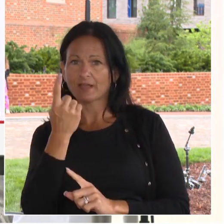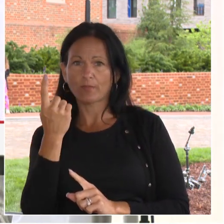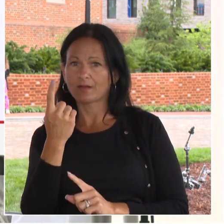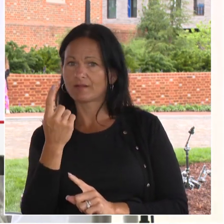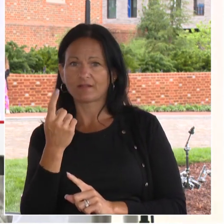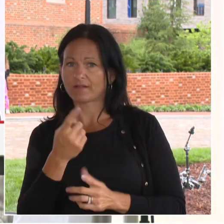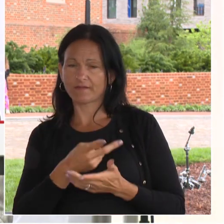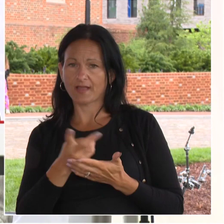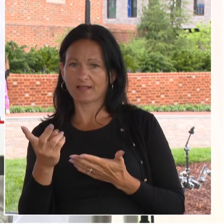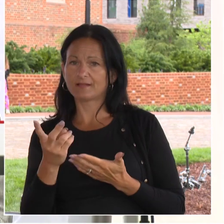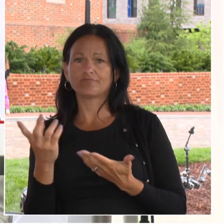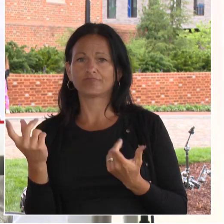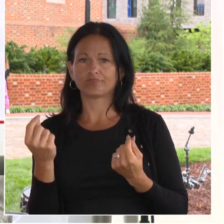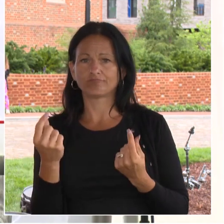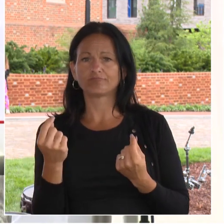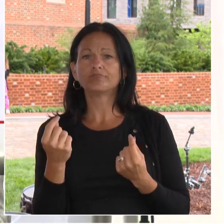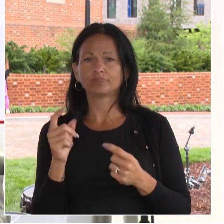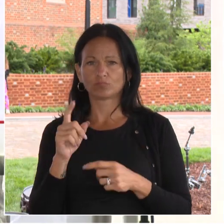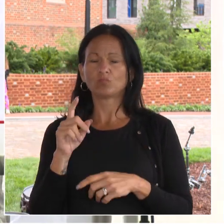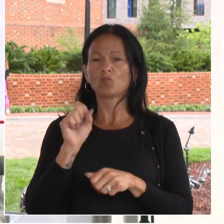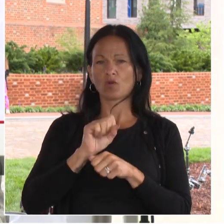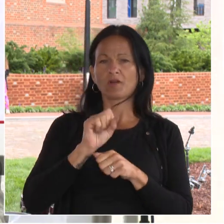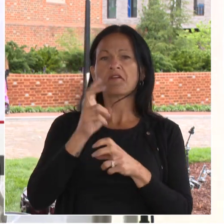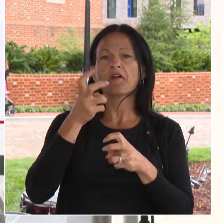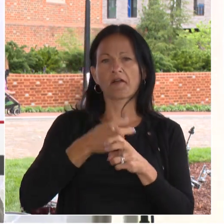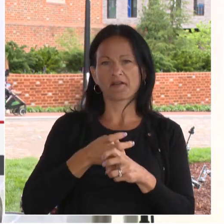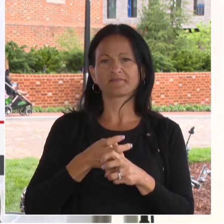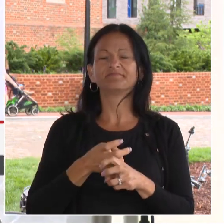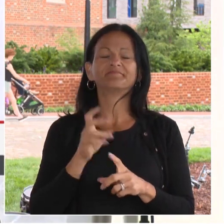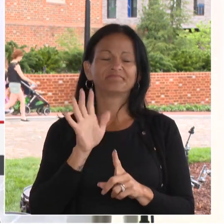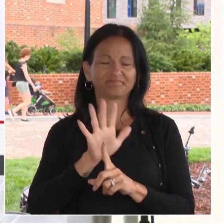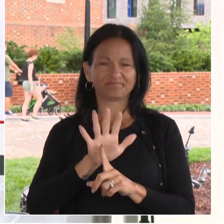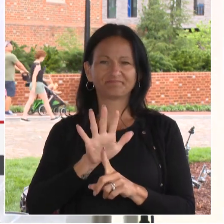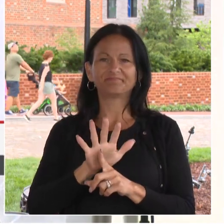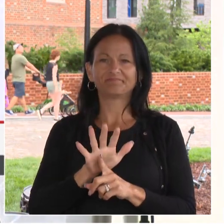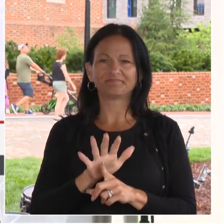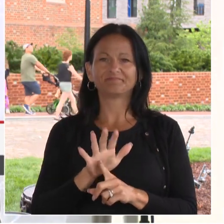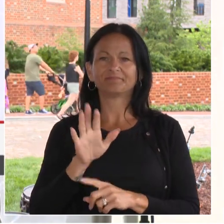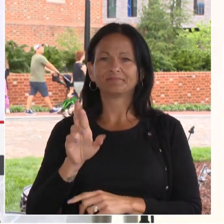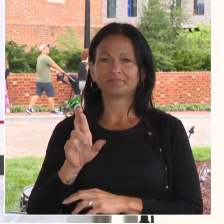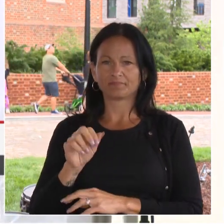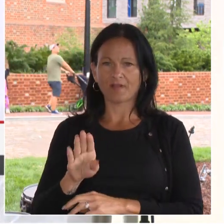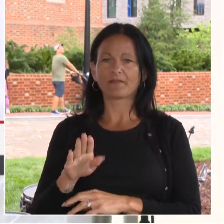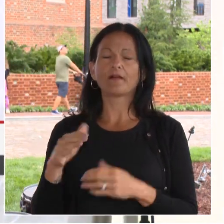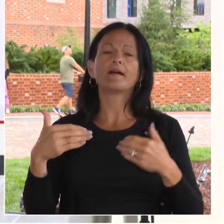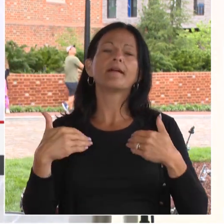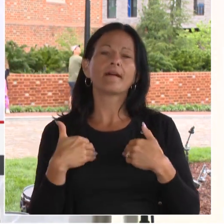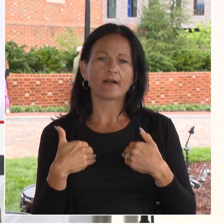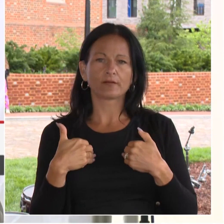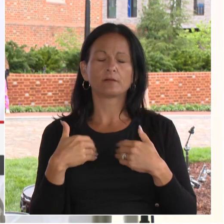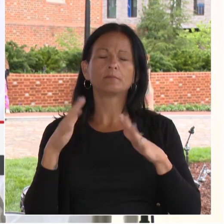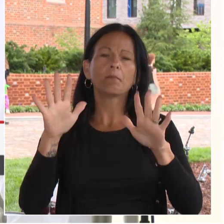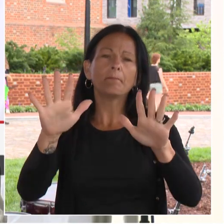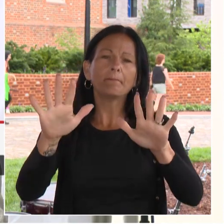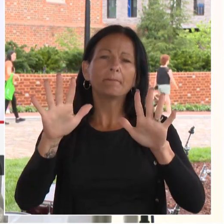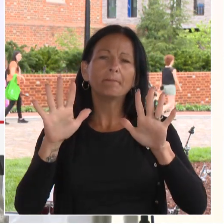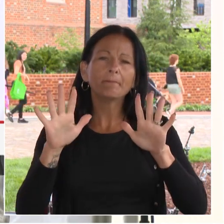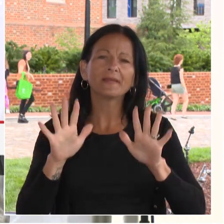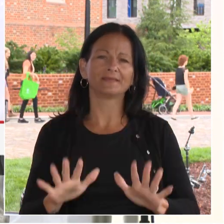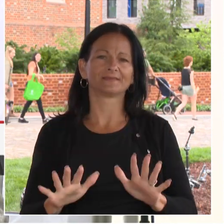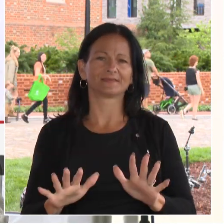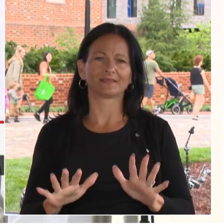going anywhere. But Rob has this incredible ability to bring people